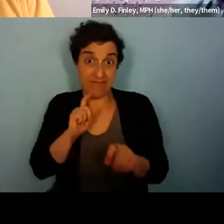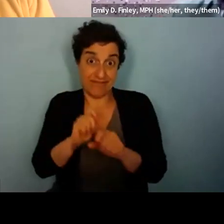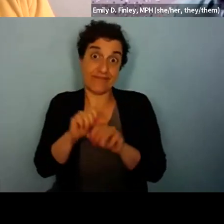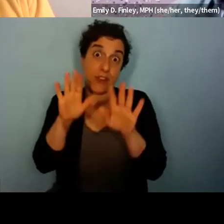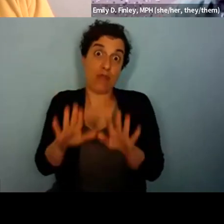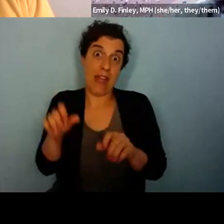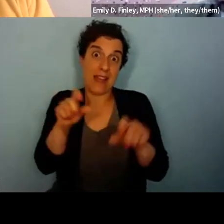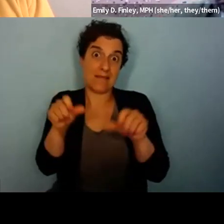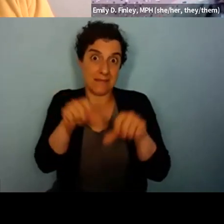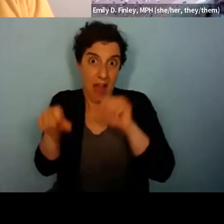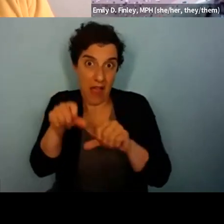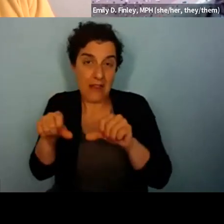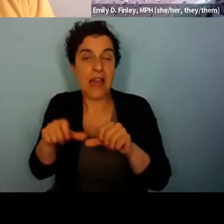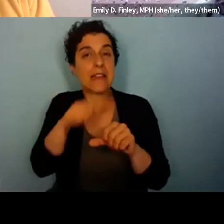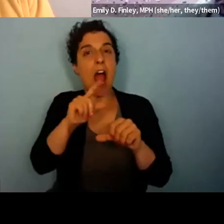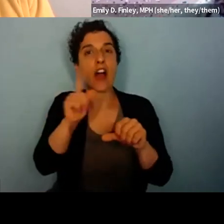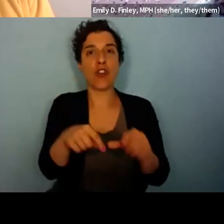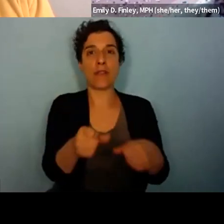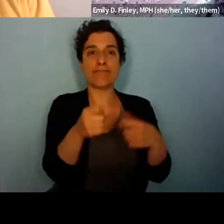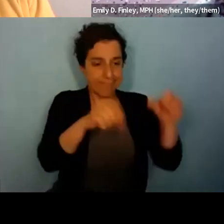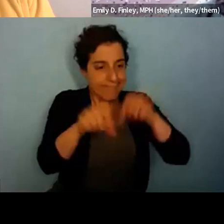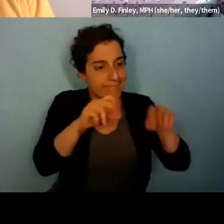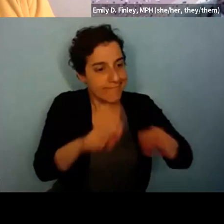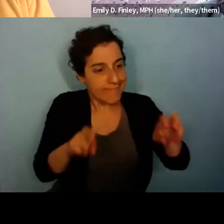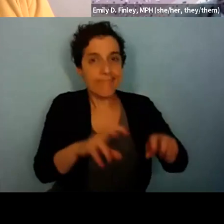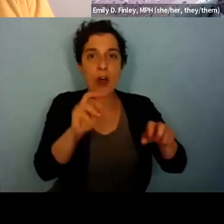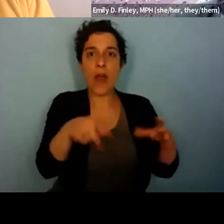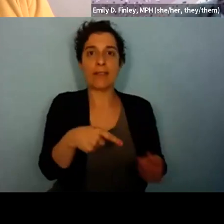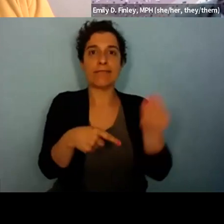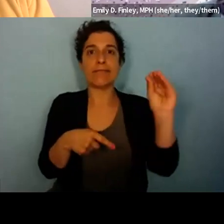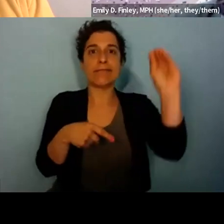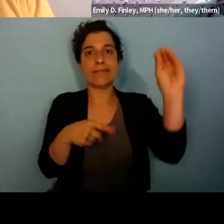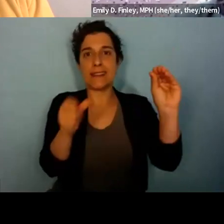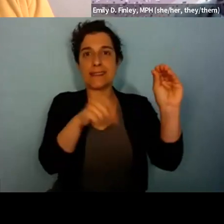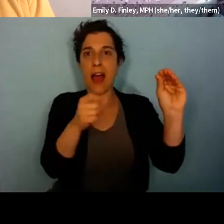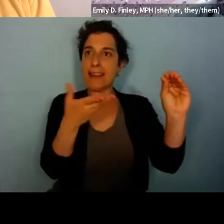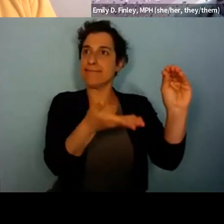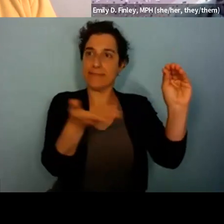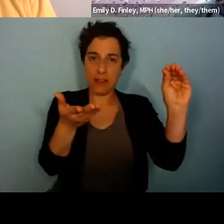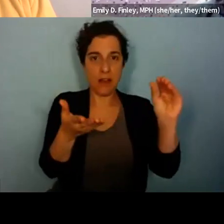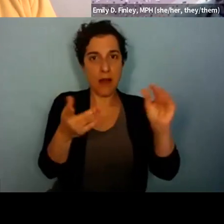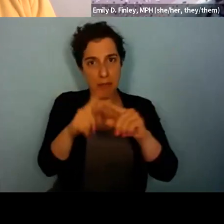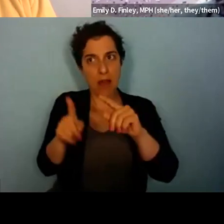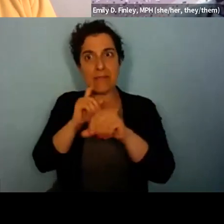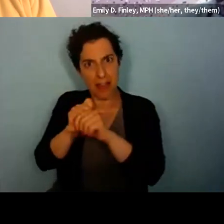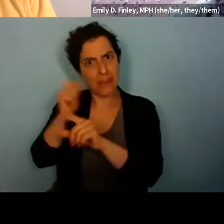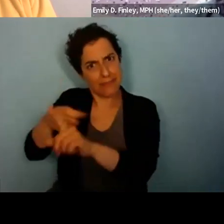and not just for science sake, but, well, I'm sorry, I don't know how to explain this, but I think